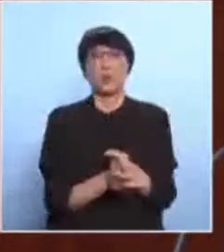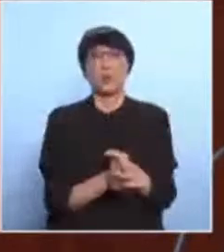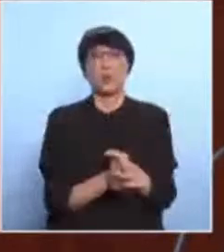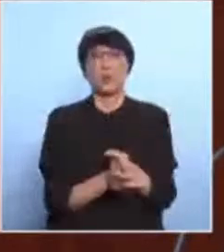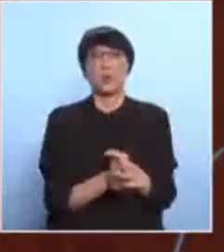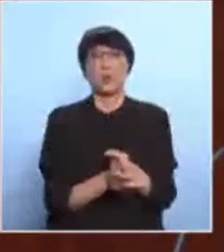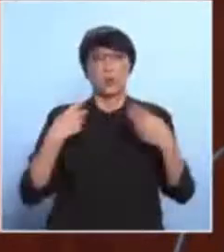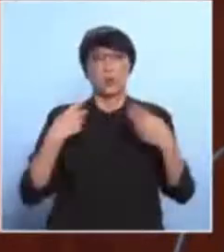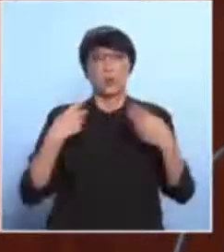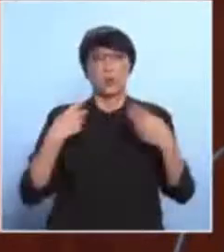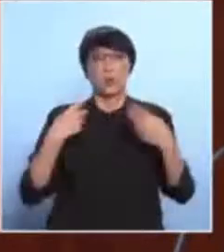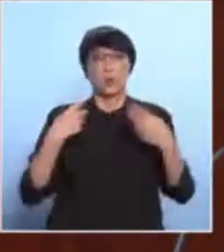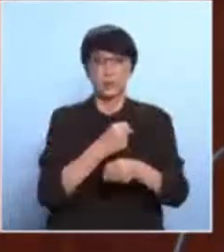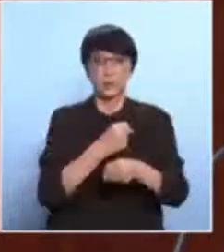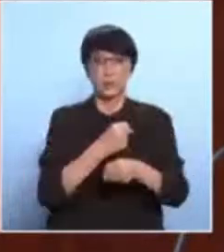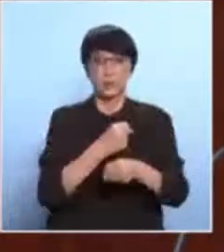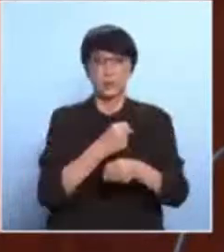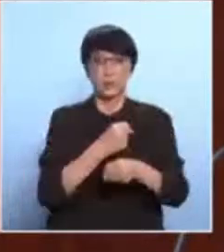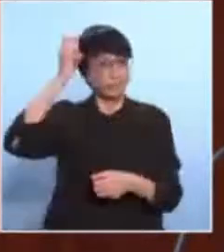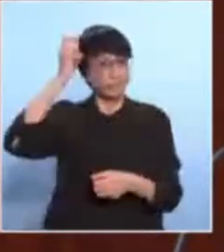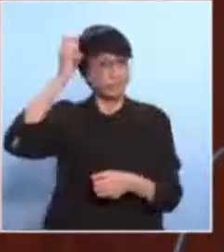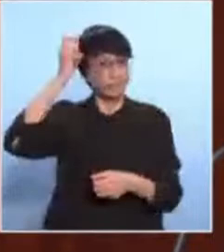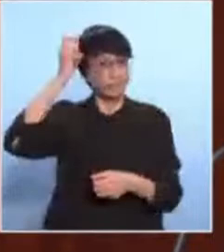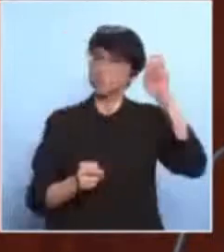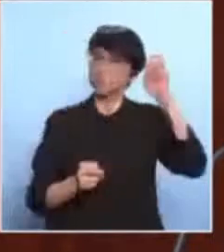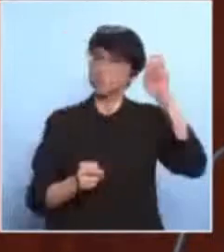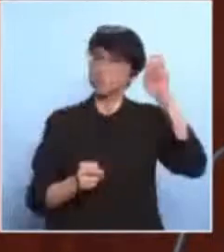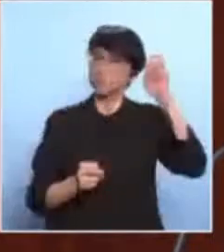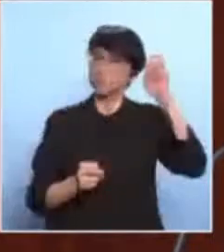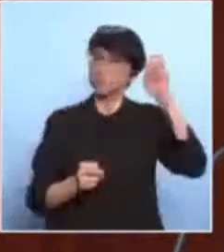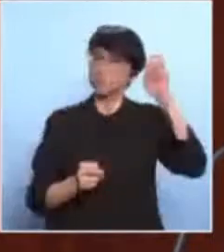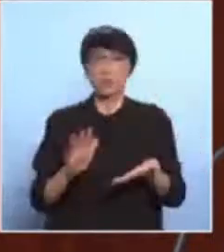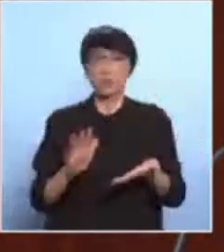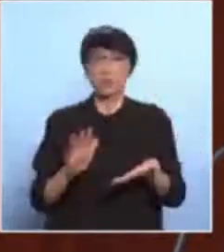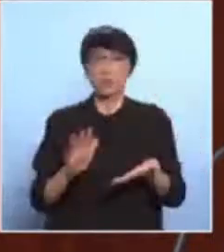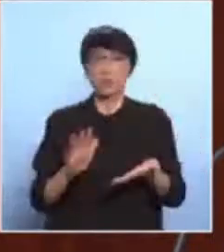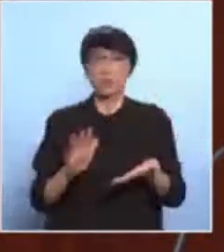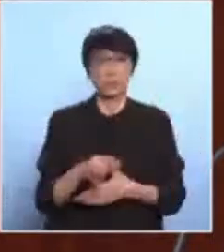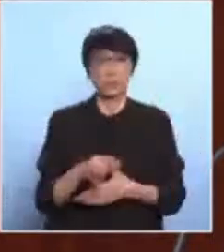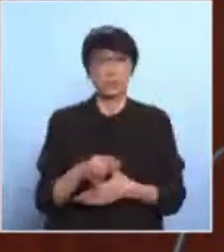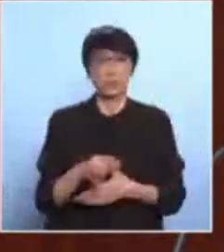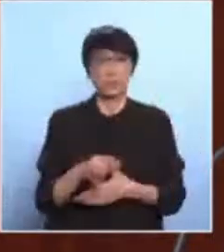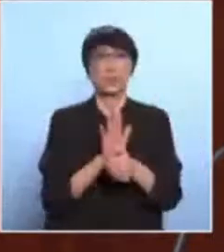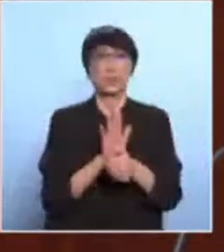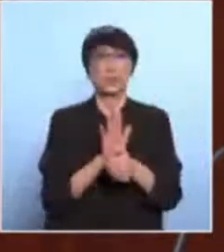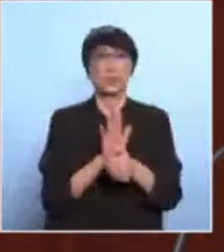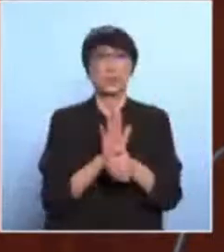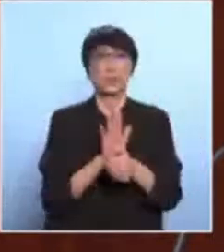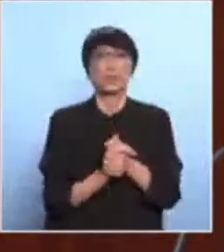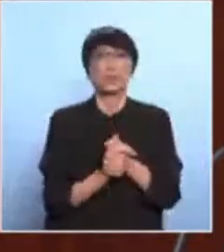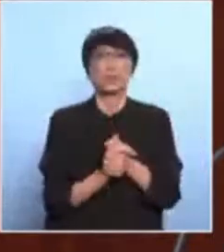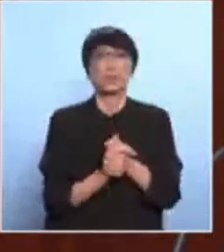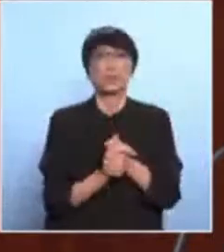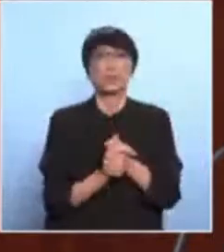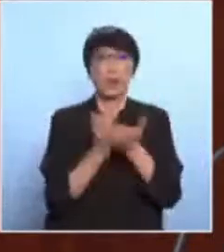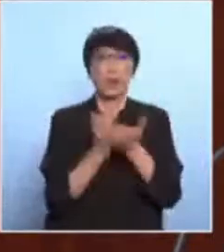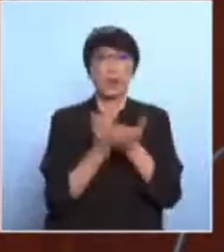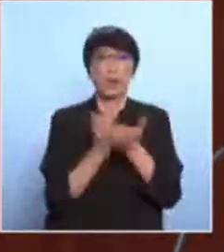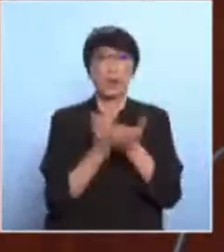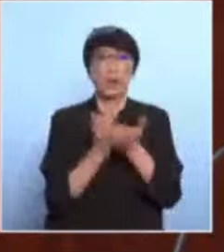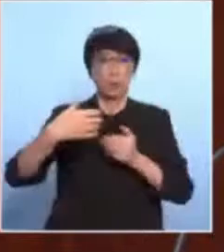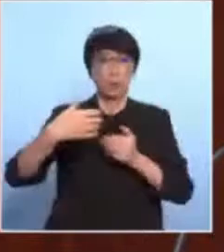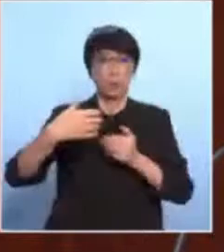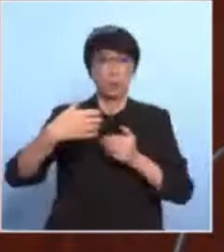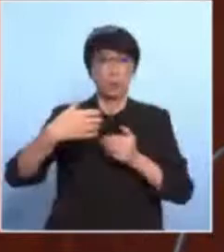youth development. Before the end of this year, we will establish the Leaders Forum Alumni Association for the